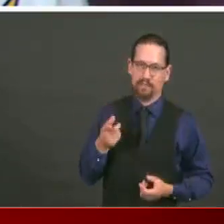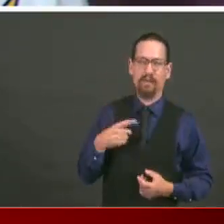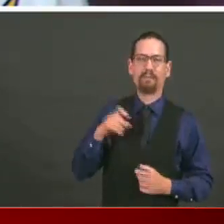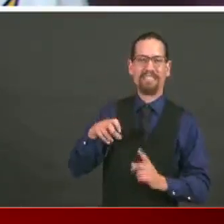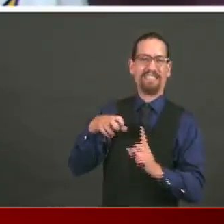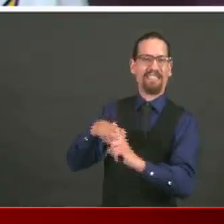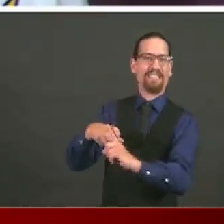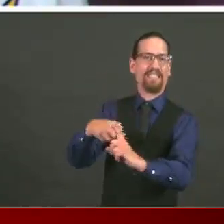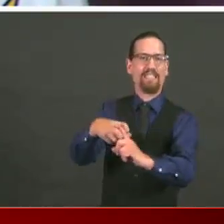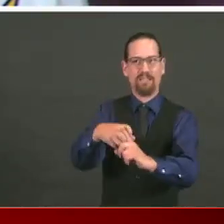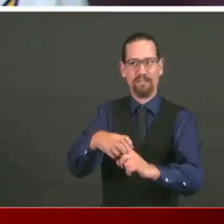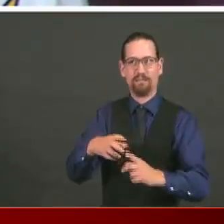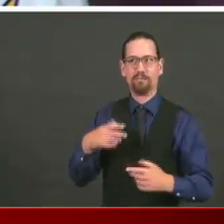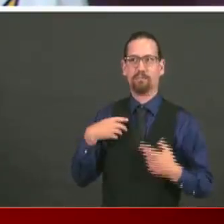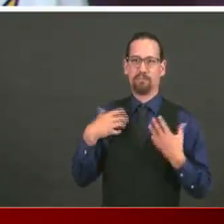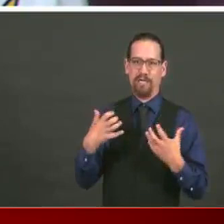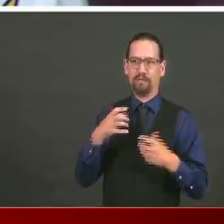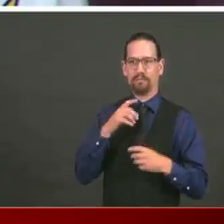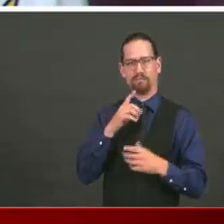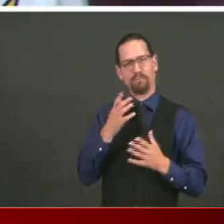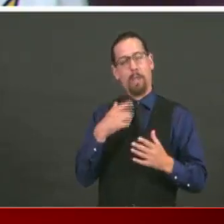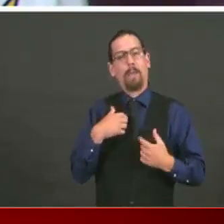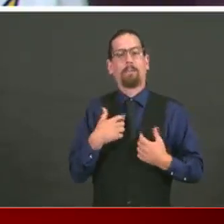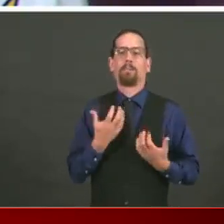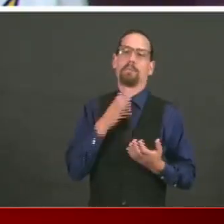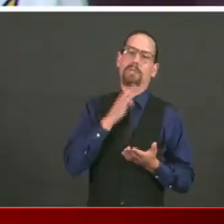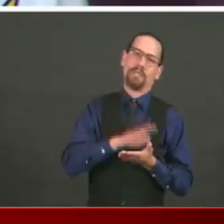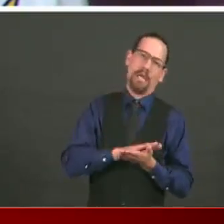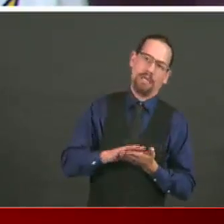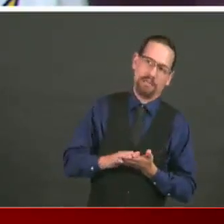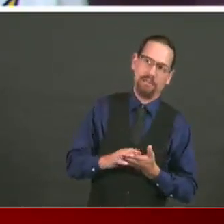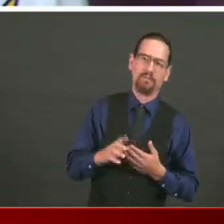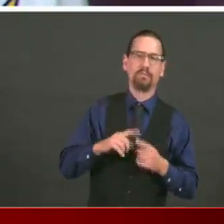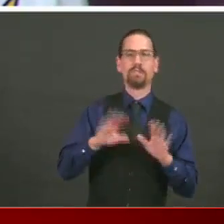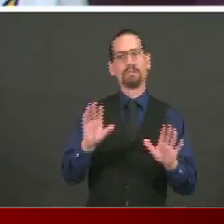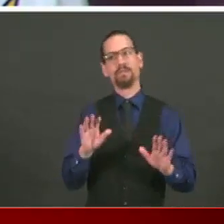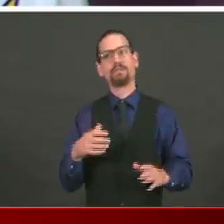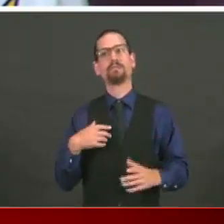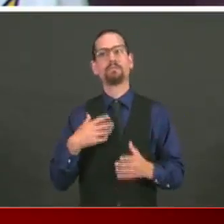but making sure people are informed, have masks, have hand sanitizer,